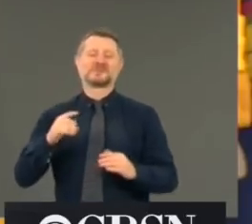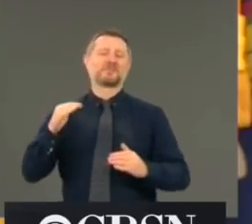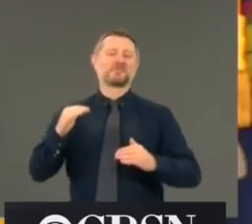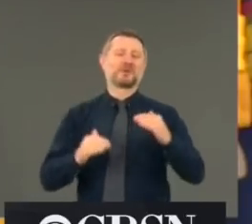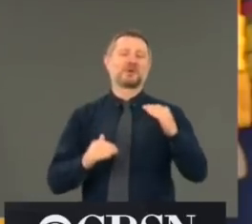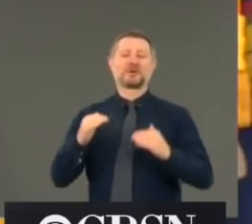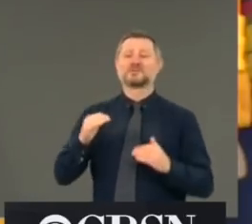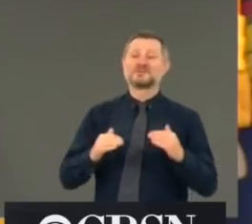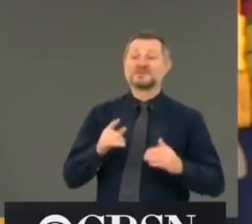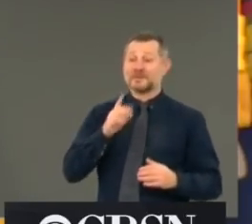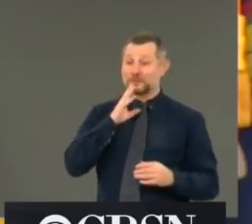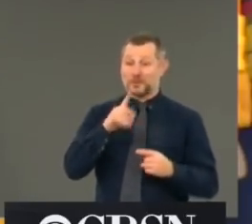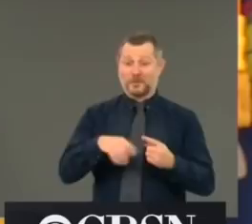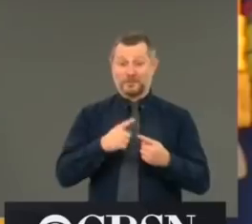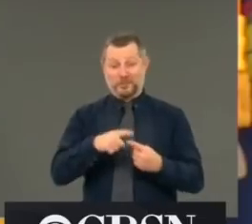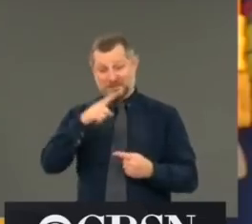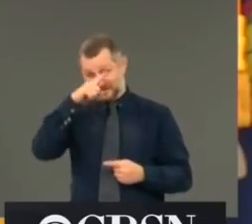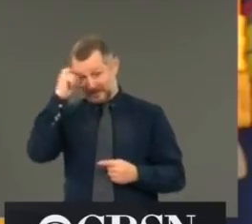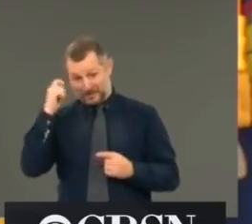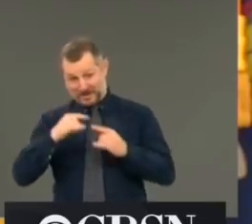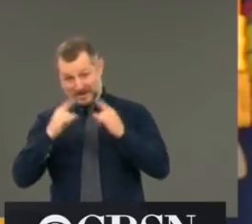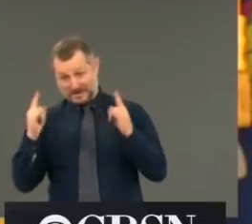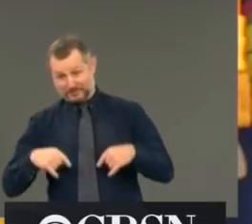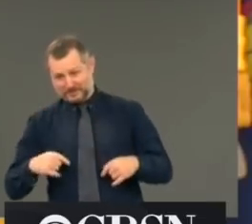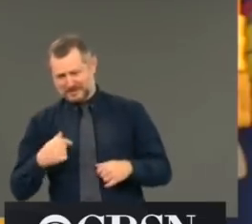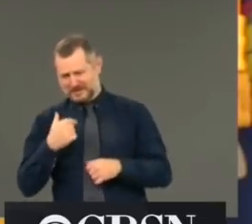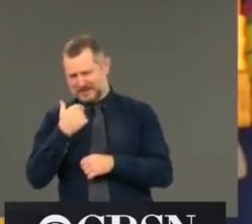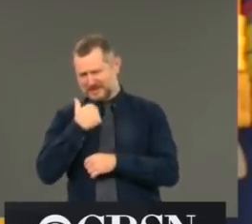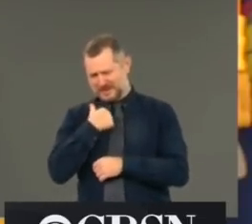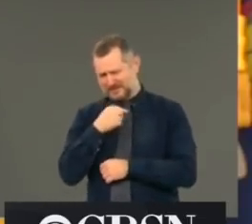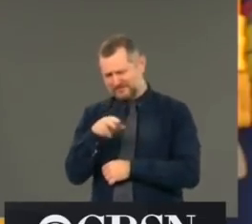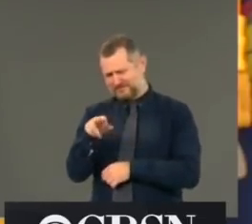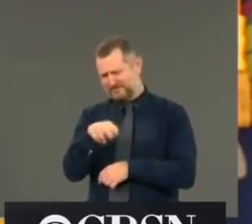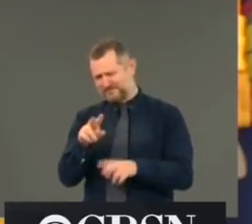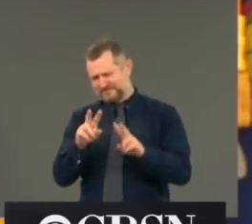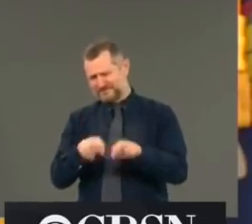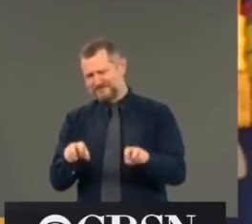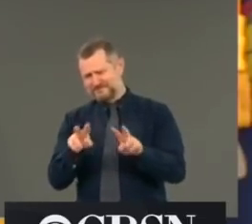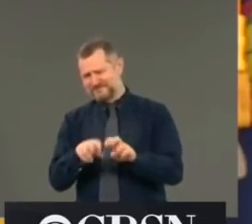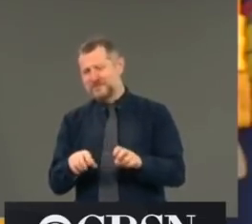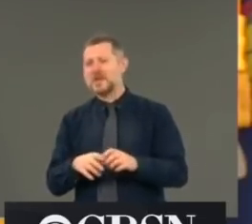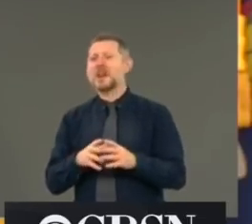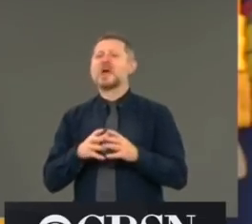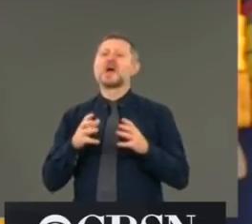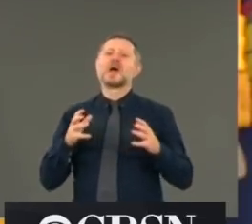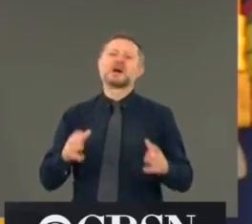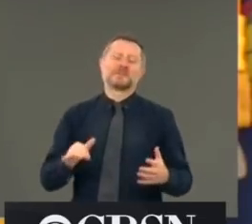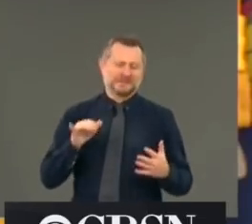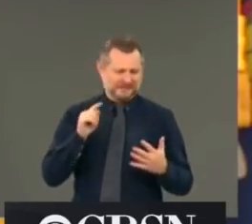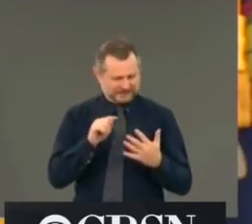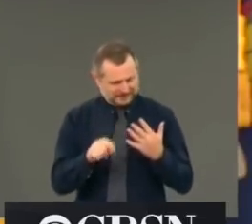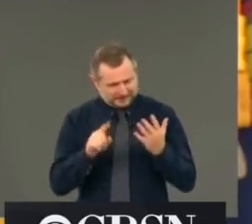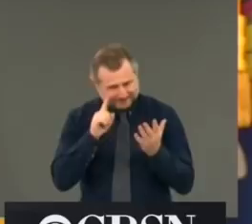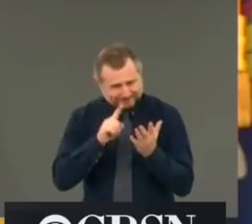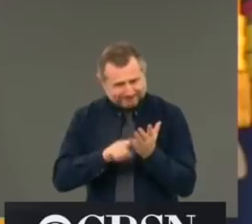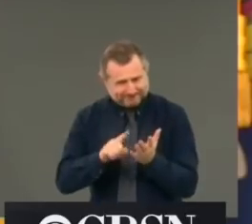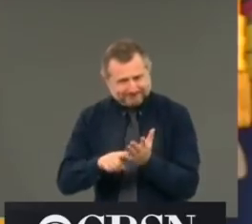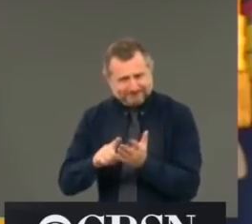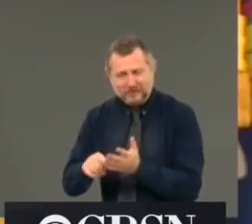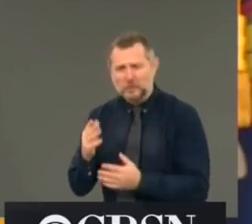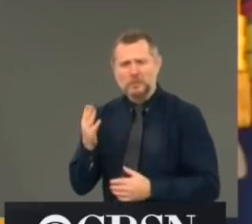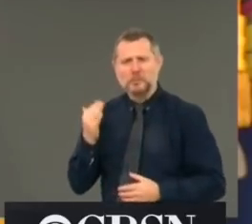Summer camps, we have studied with a great deal of diligence because it involves